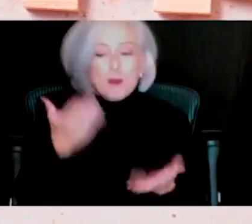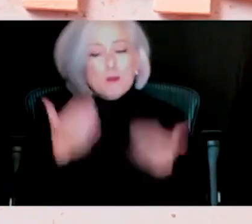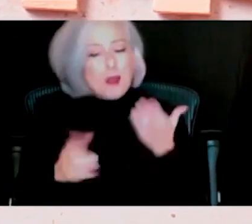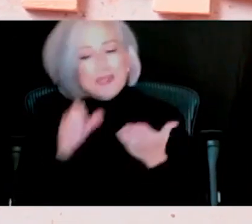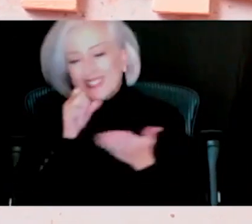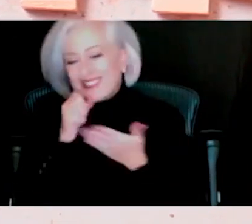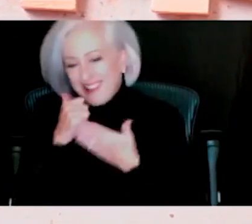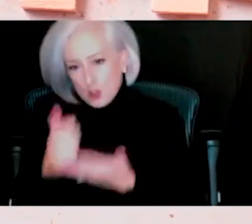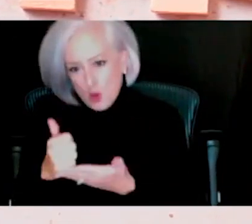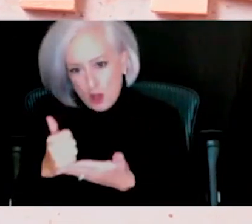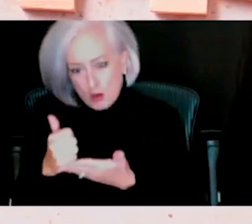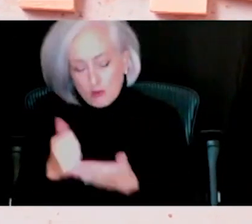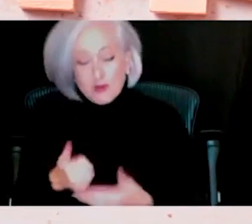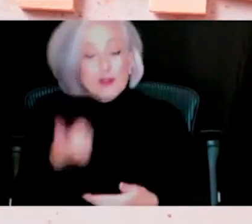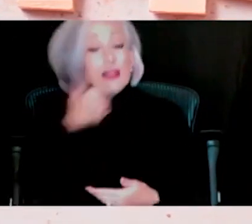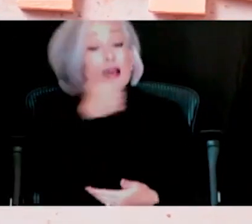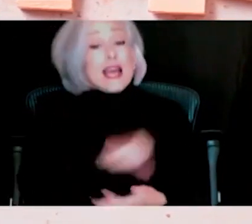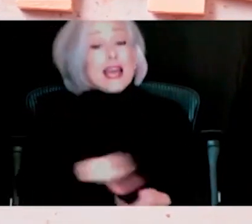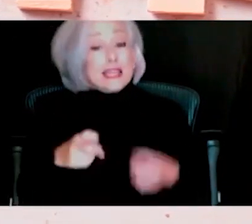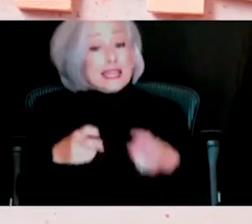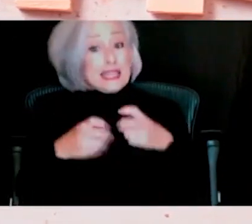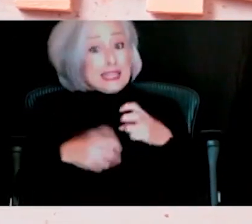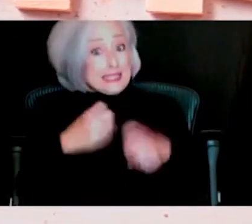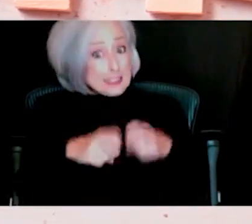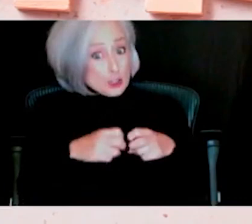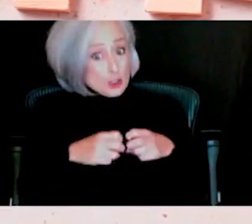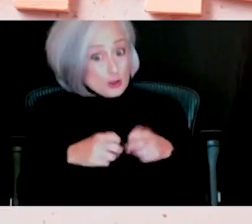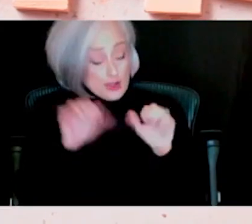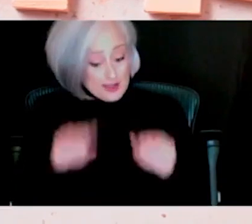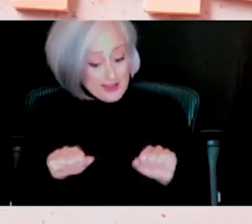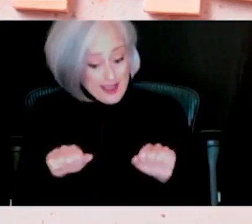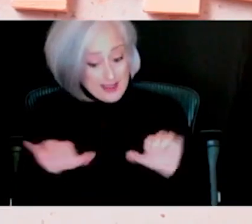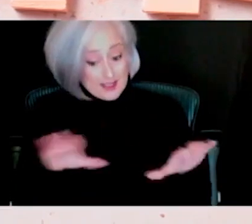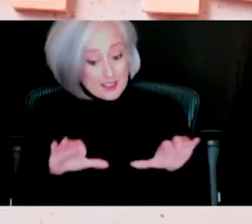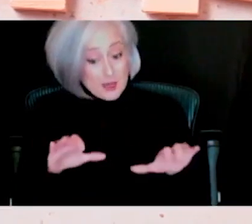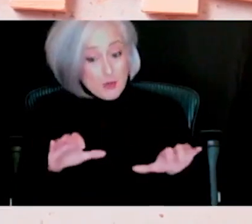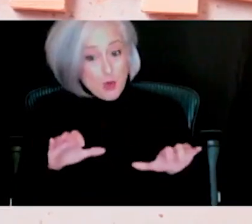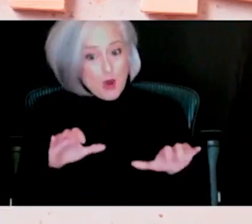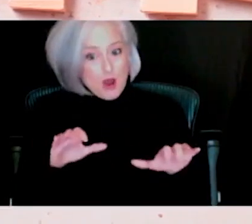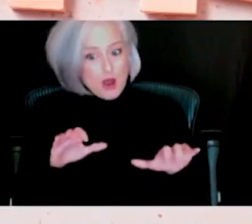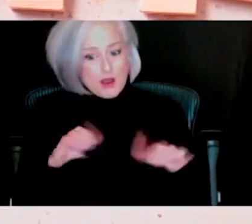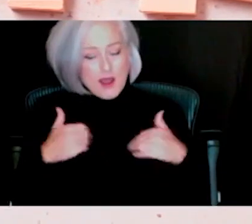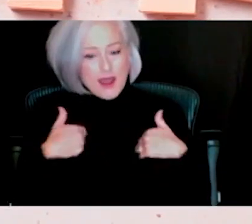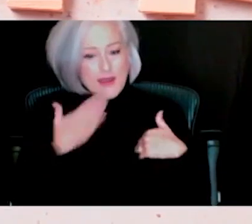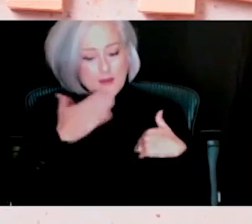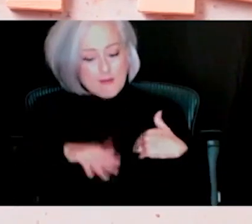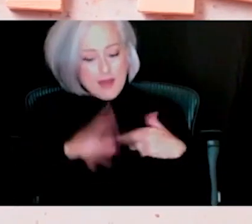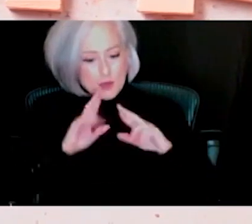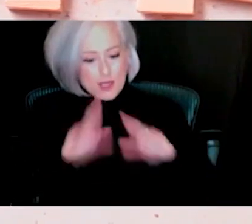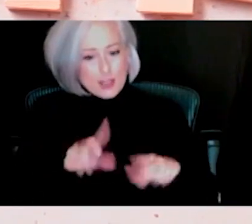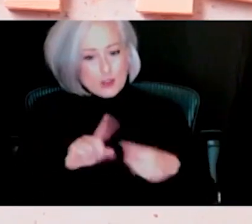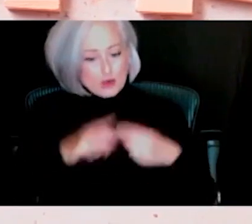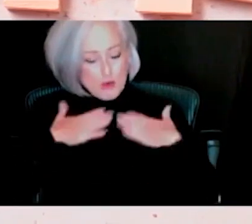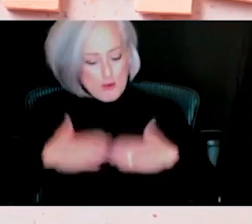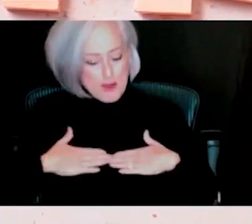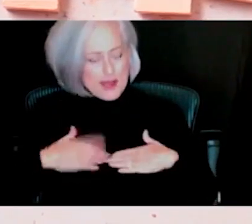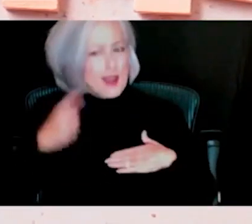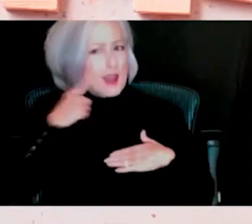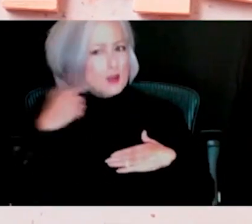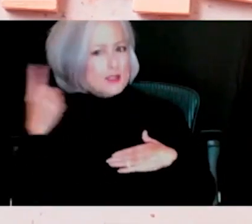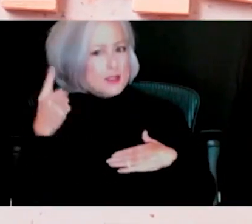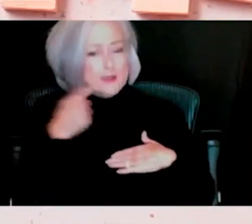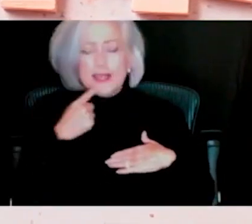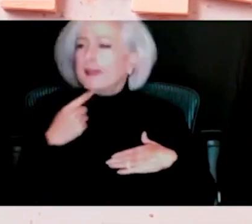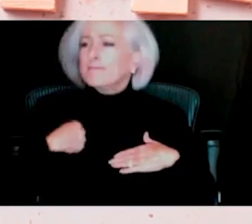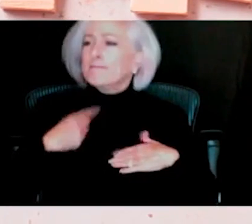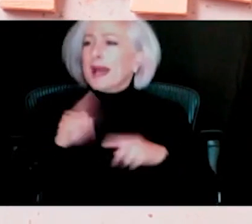issues? Is there something that could they take collagen and could it have a reaction in their body? Because I heard somebody say the other day, I can't take collagen